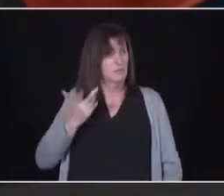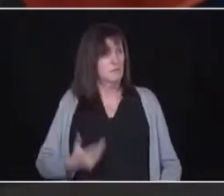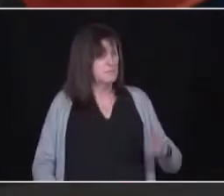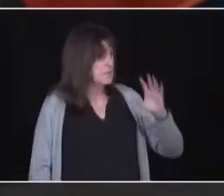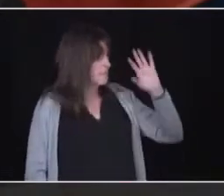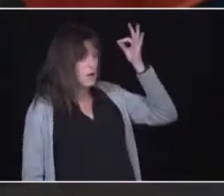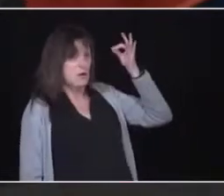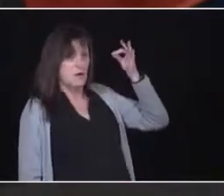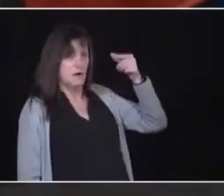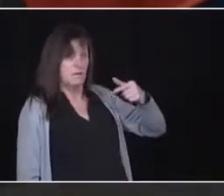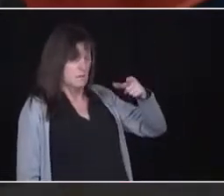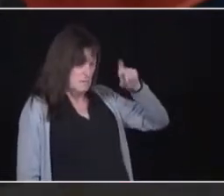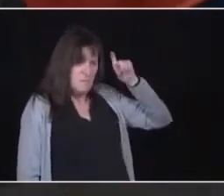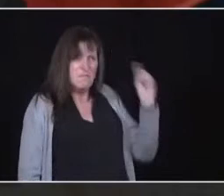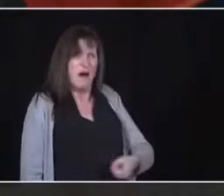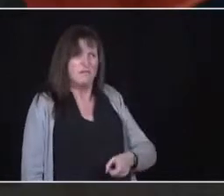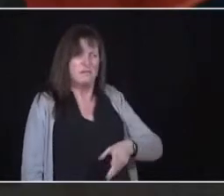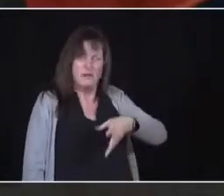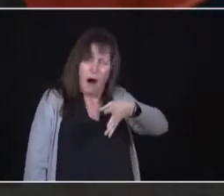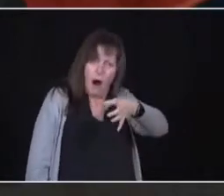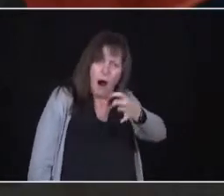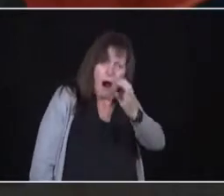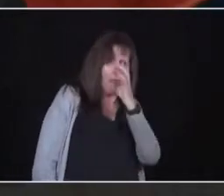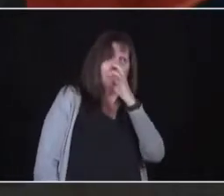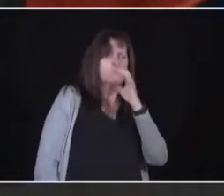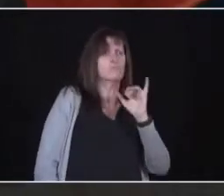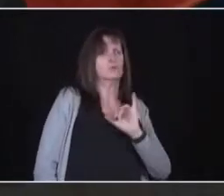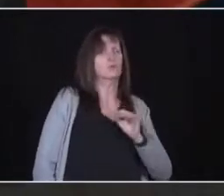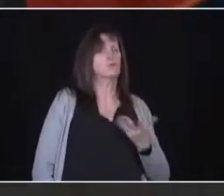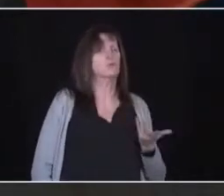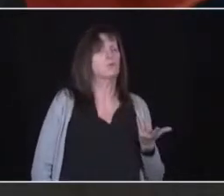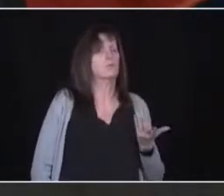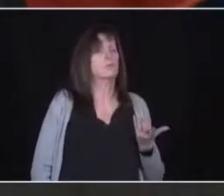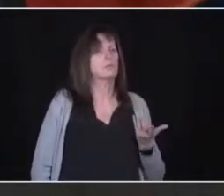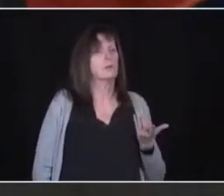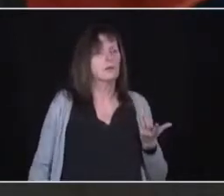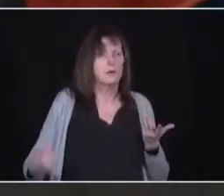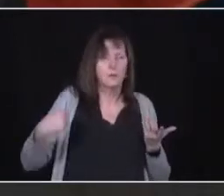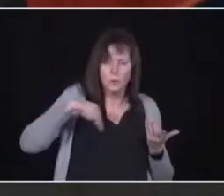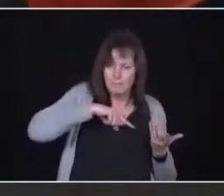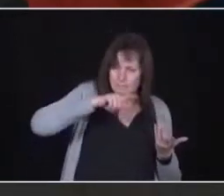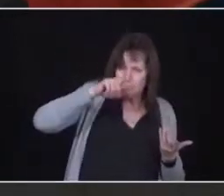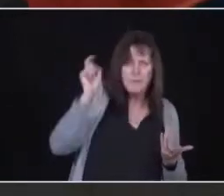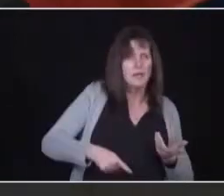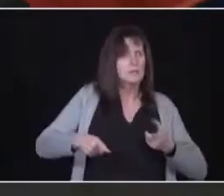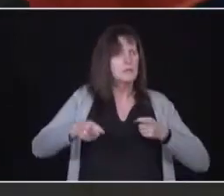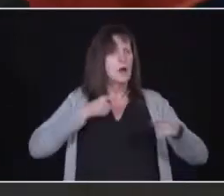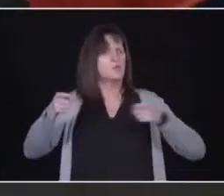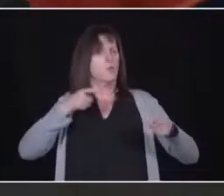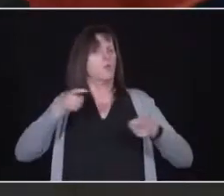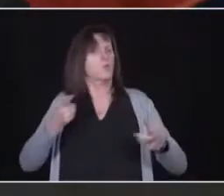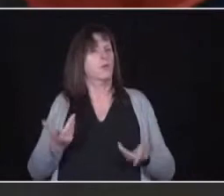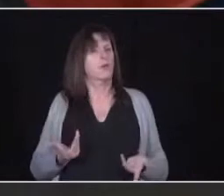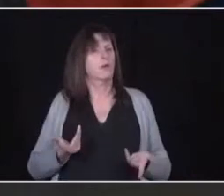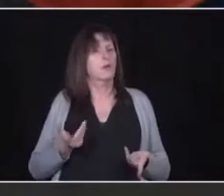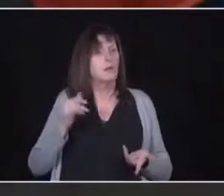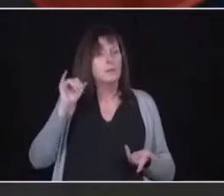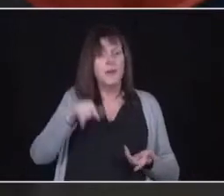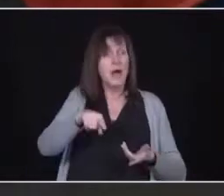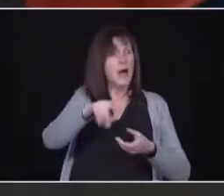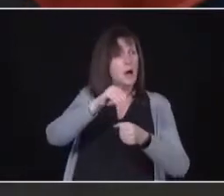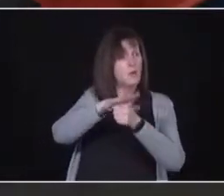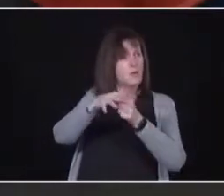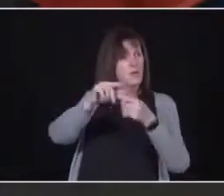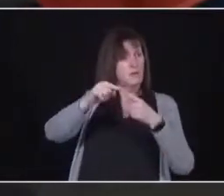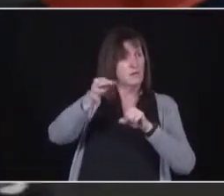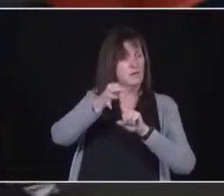never seen before. We have to make sure we control the variants coming into our country. And I'll pass it over to the Minister